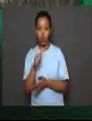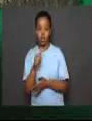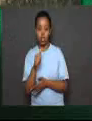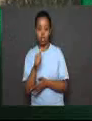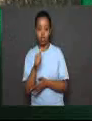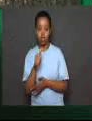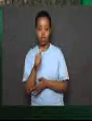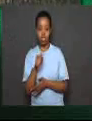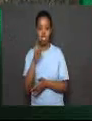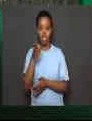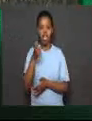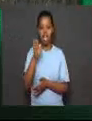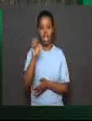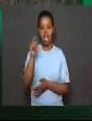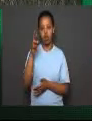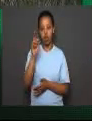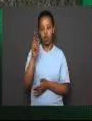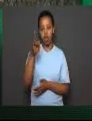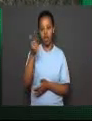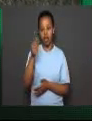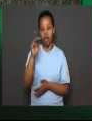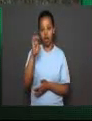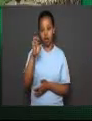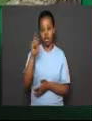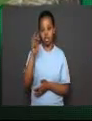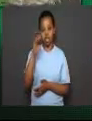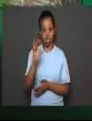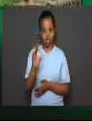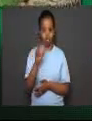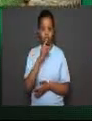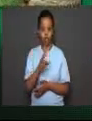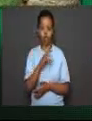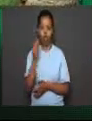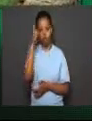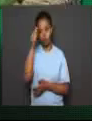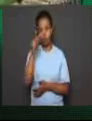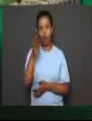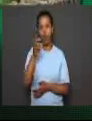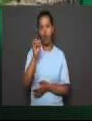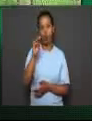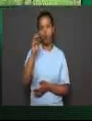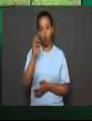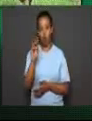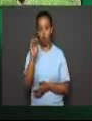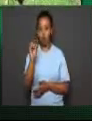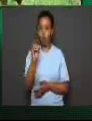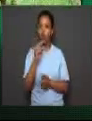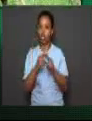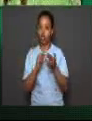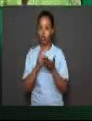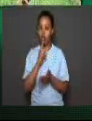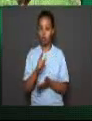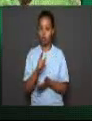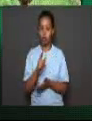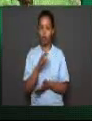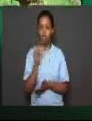are heterogametic and the males who are homogametic. However, birds